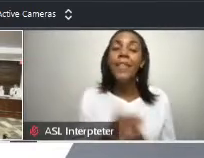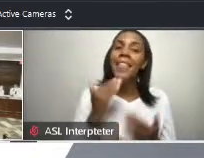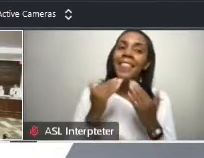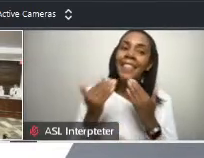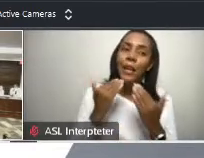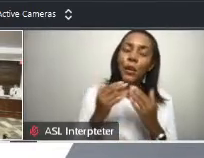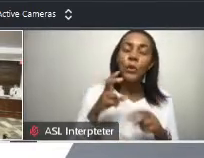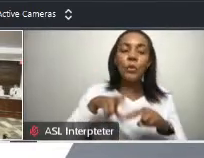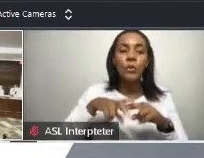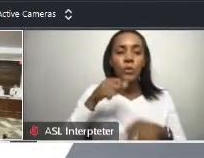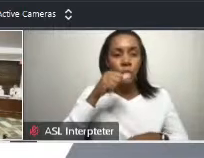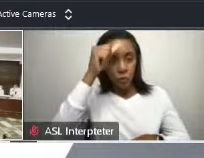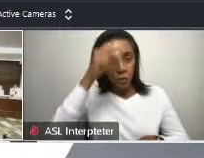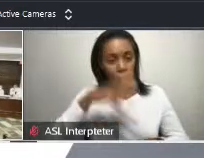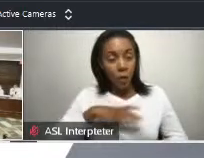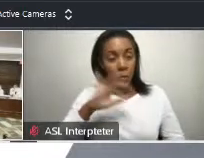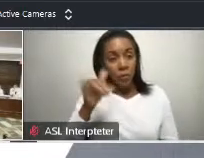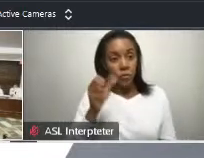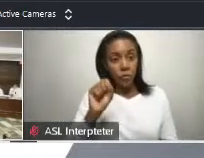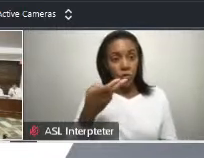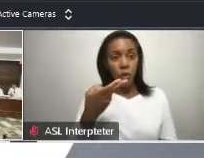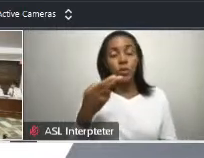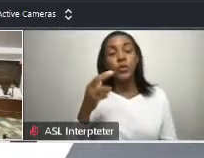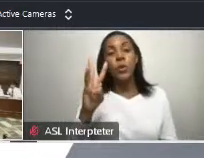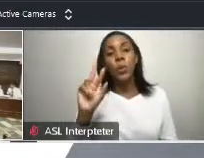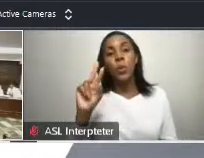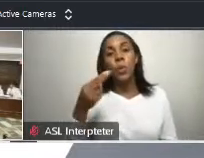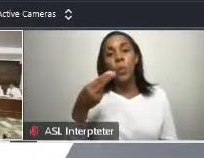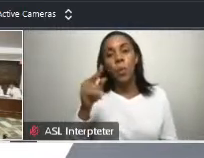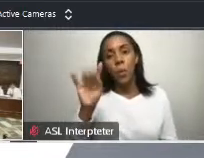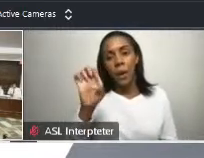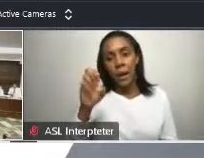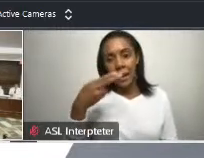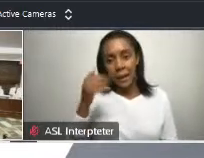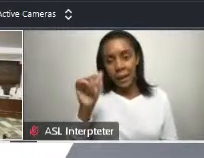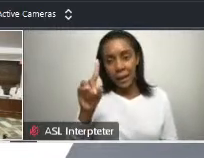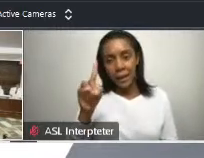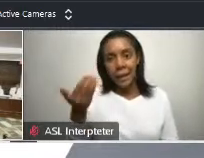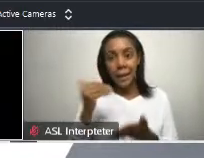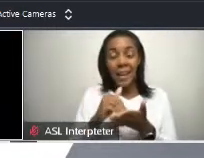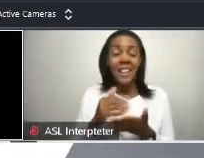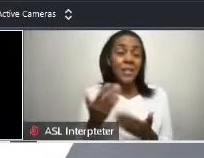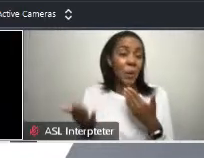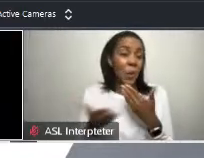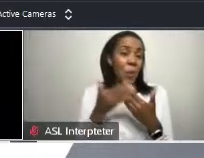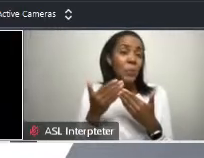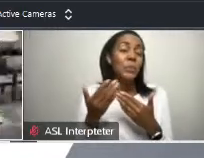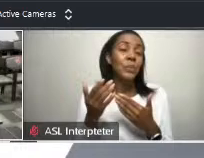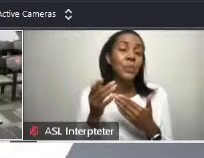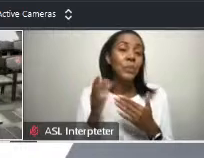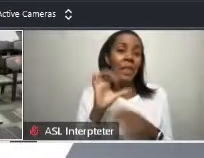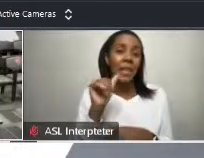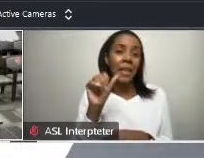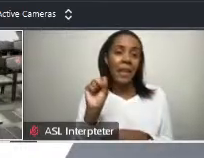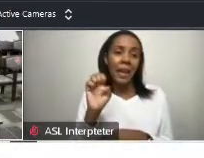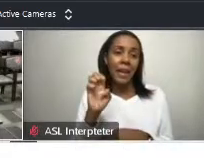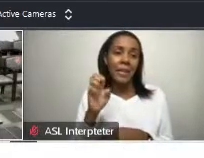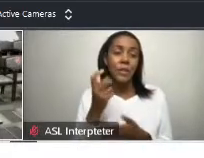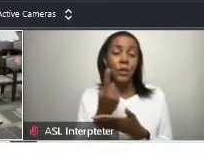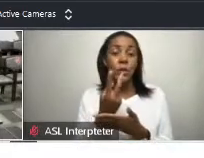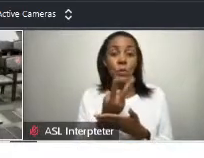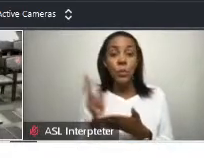Mr. Chairman. Josh Whitehead again. This is very close to a case that was heard 2 weeks ago and will be downstairs on the main